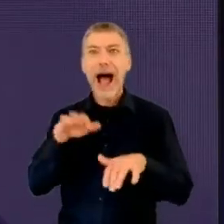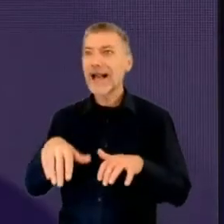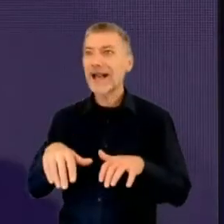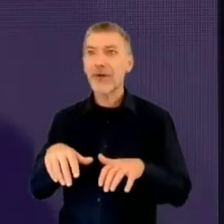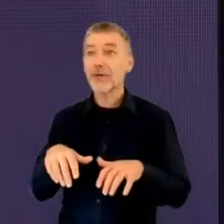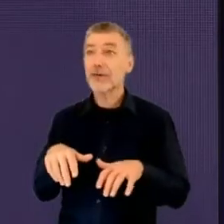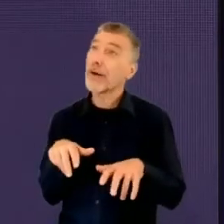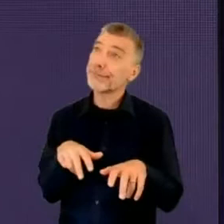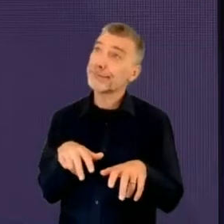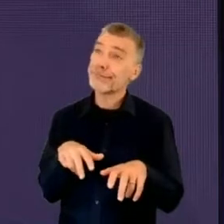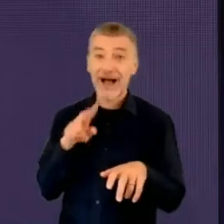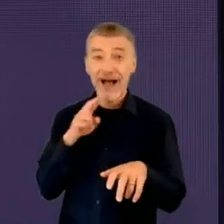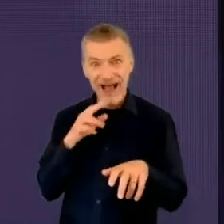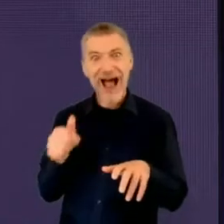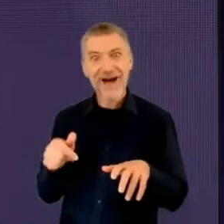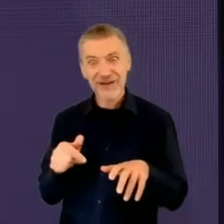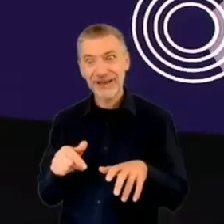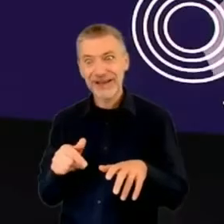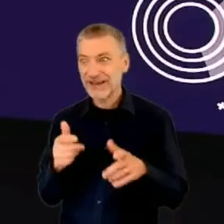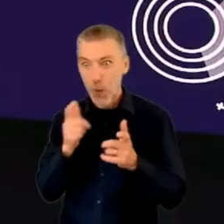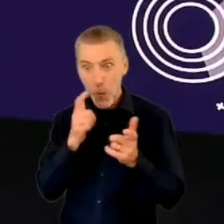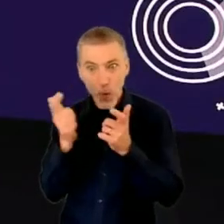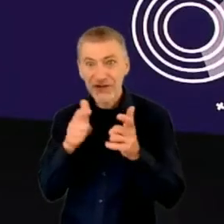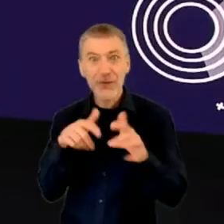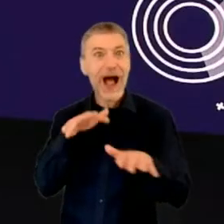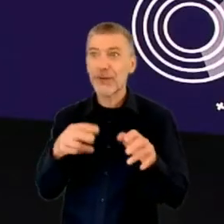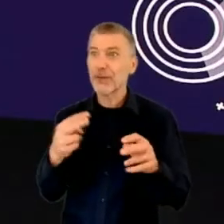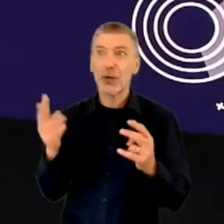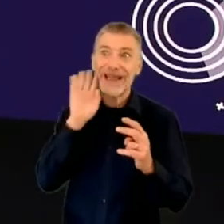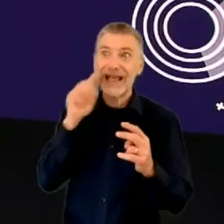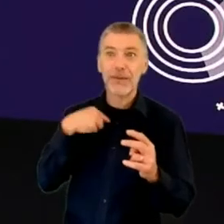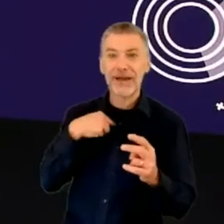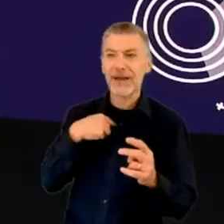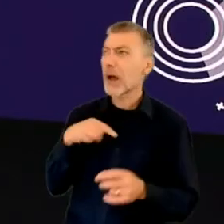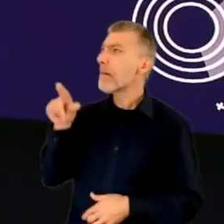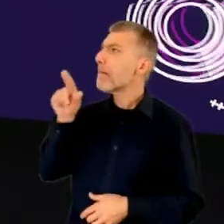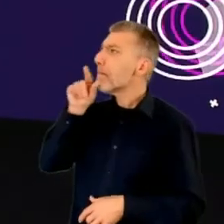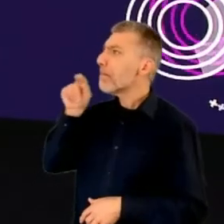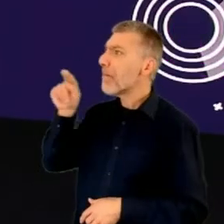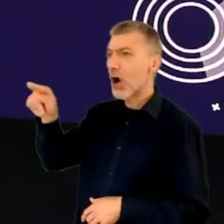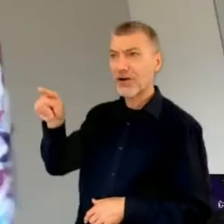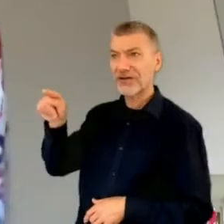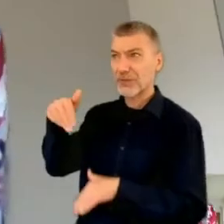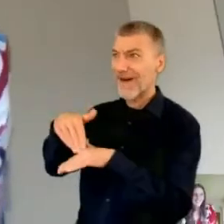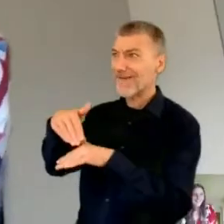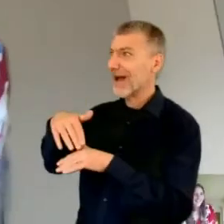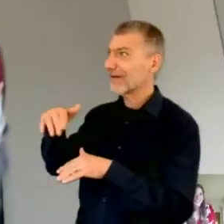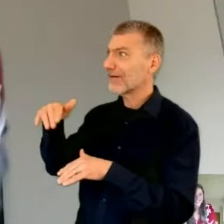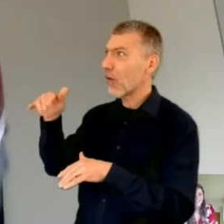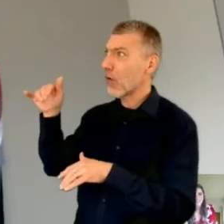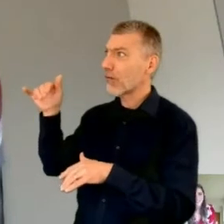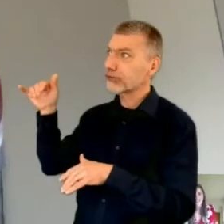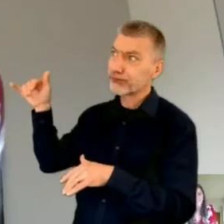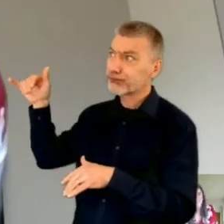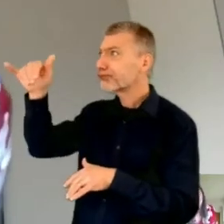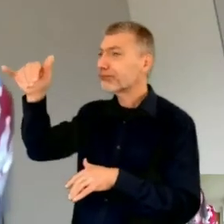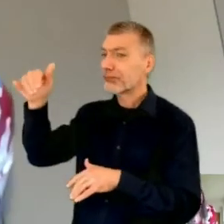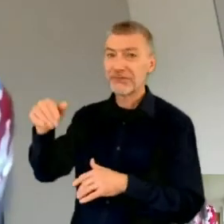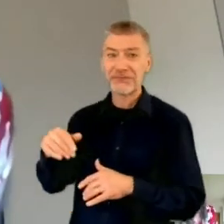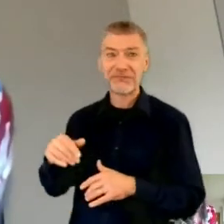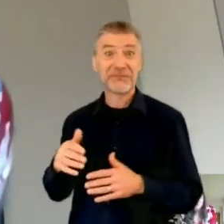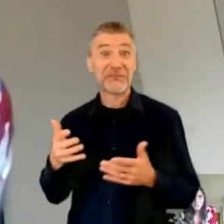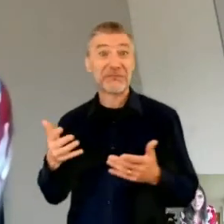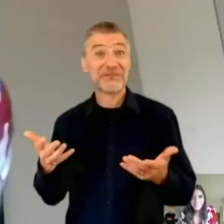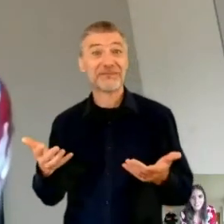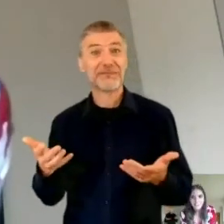have to be extra vigilant when I'm driving. So, you know, what are birds going to make of this thing up in the air? That's a great question. I